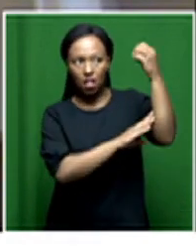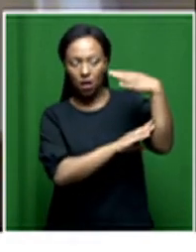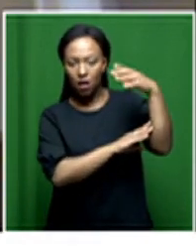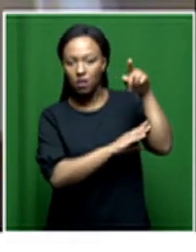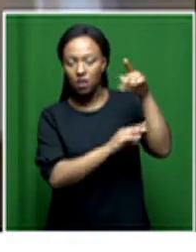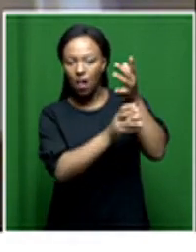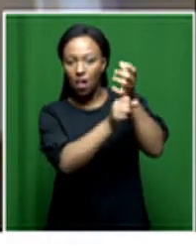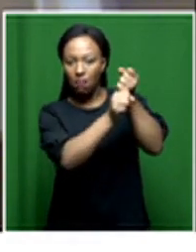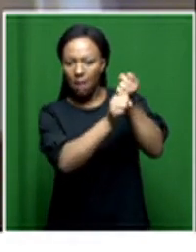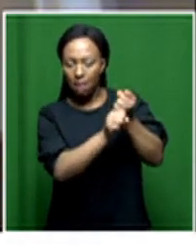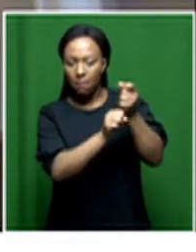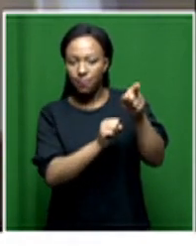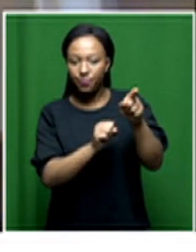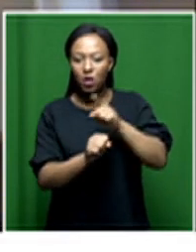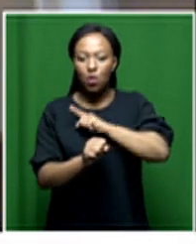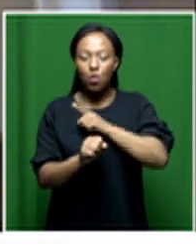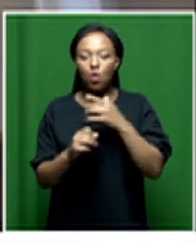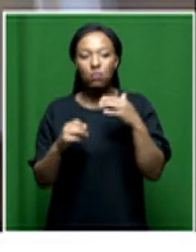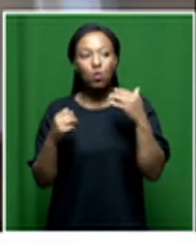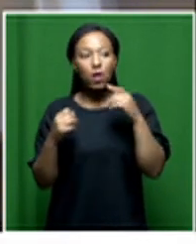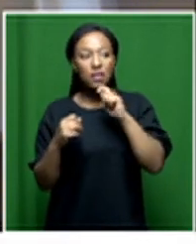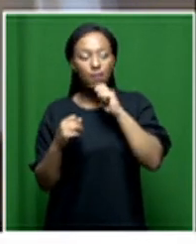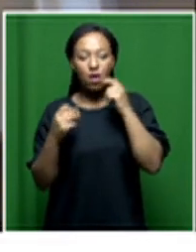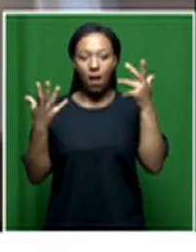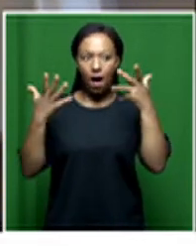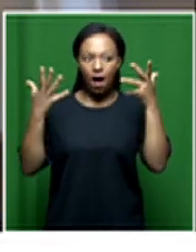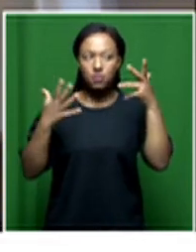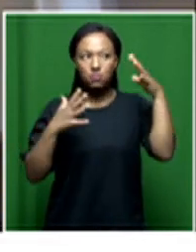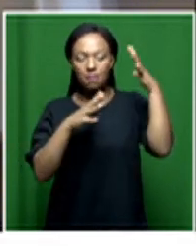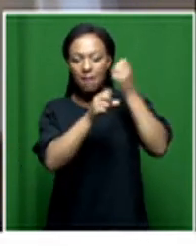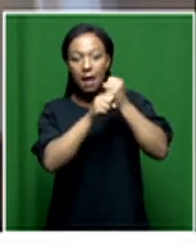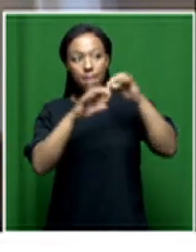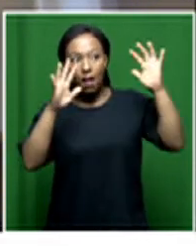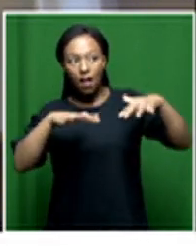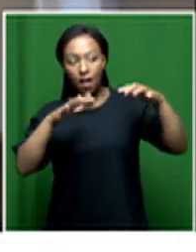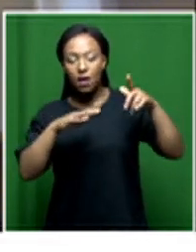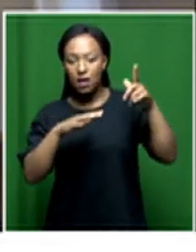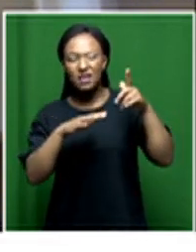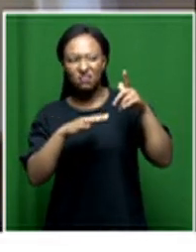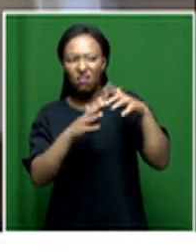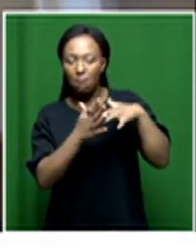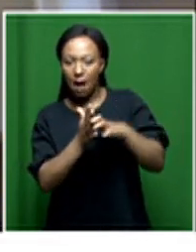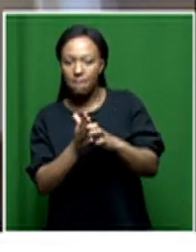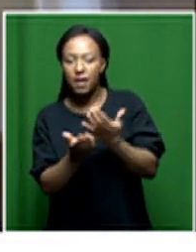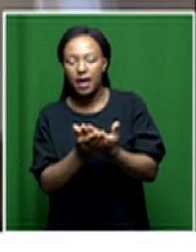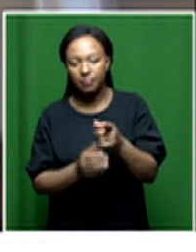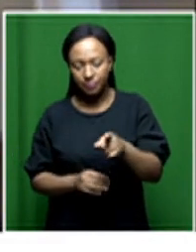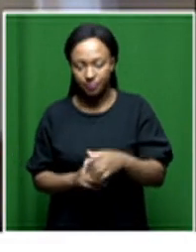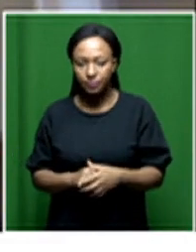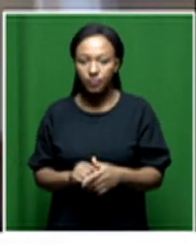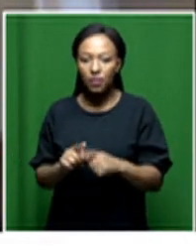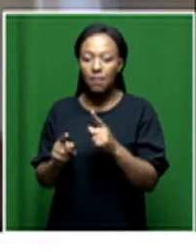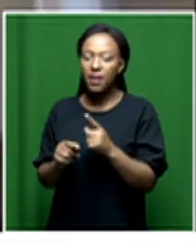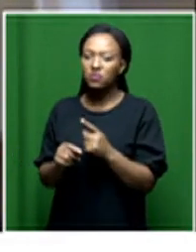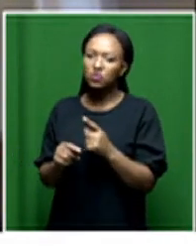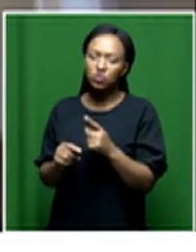of the sort of the fact that it's light in the morning, although it's overcast. To try and go off-grid